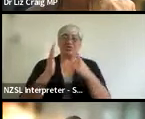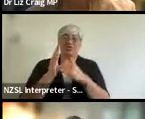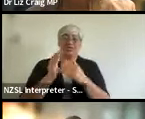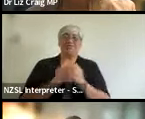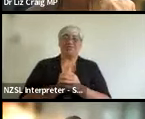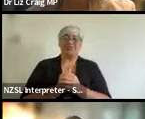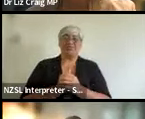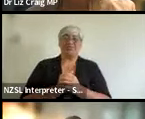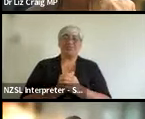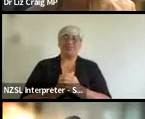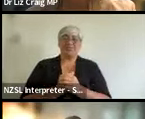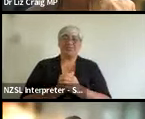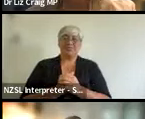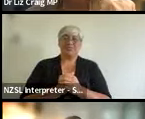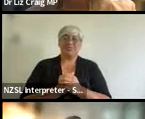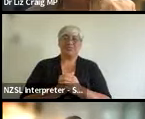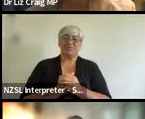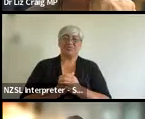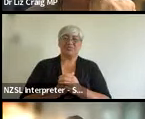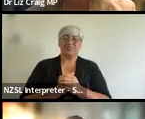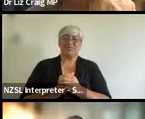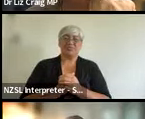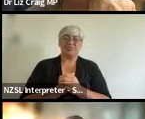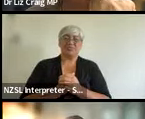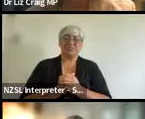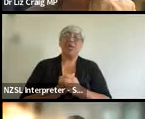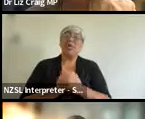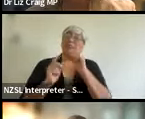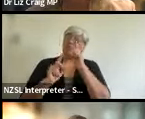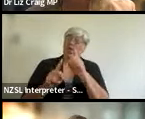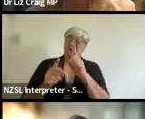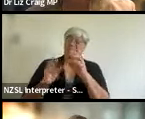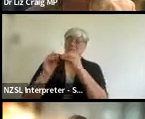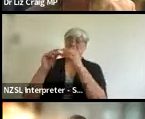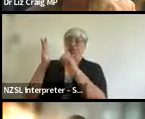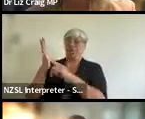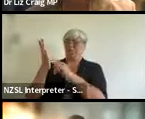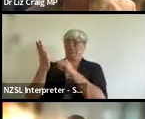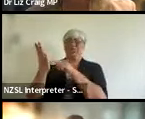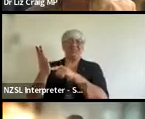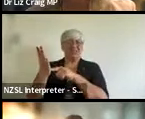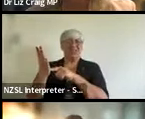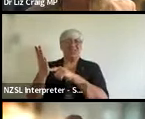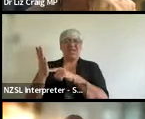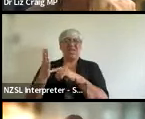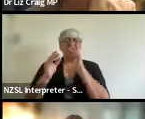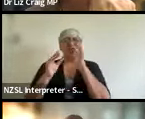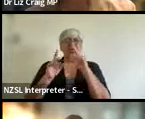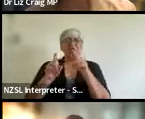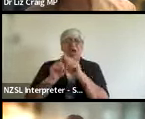acceptable without a commitment to acting.